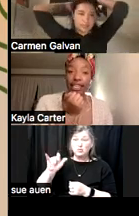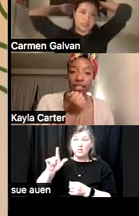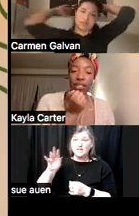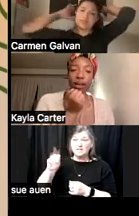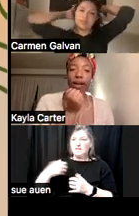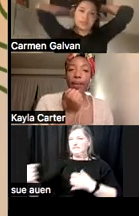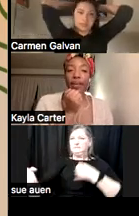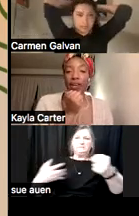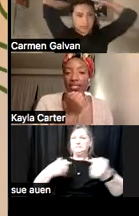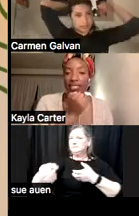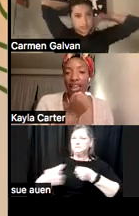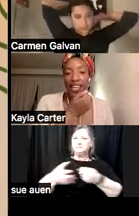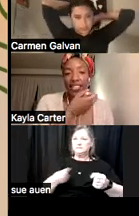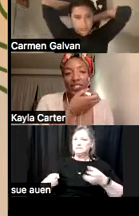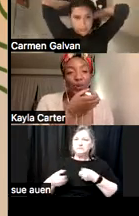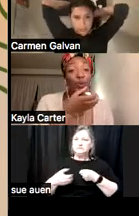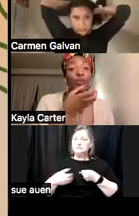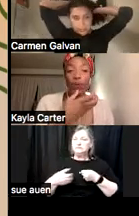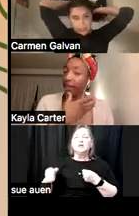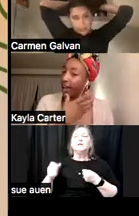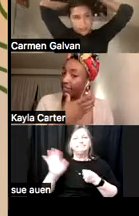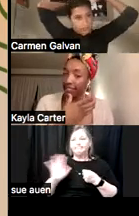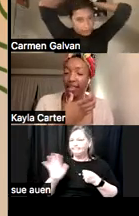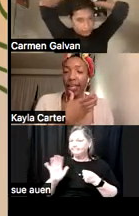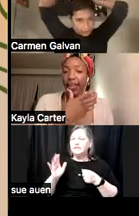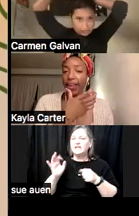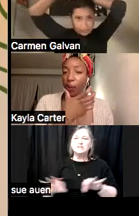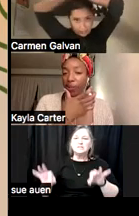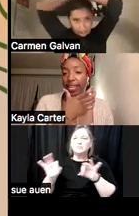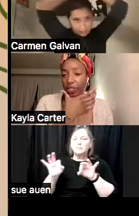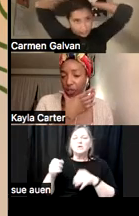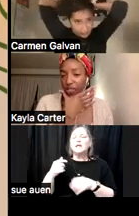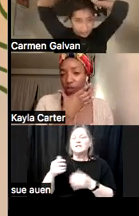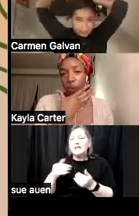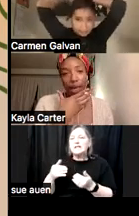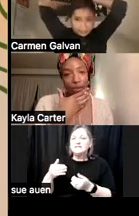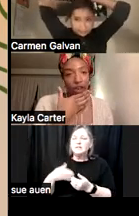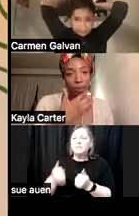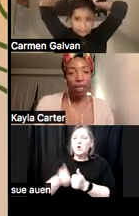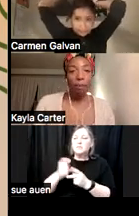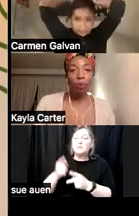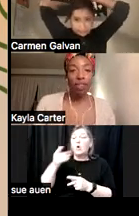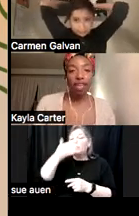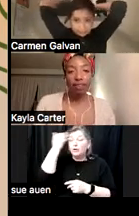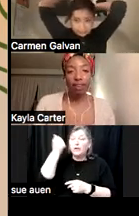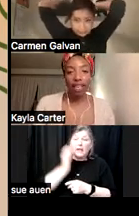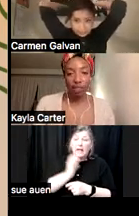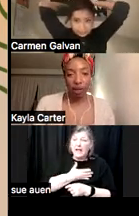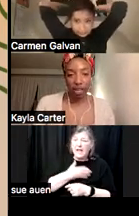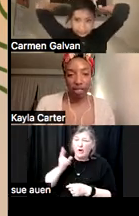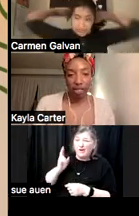easy in our society to forget not only the histories of who we come from, but what